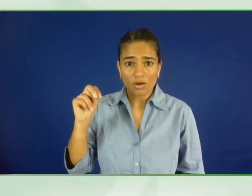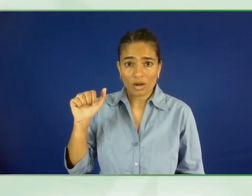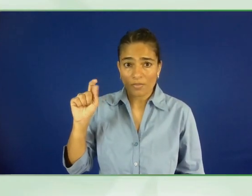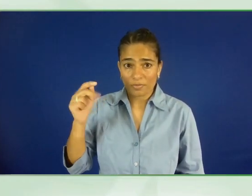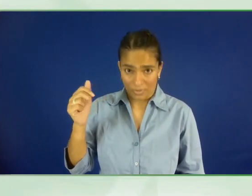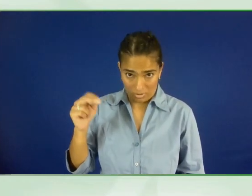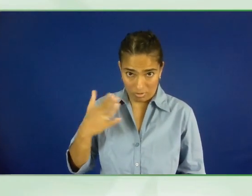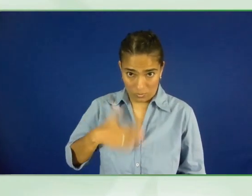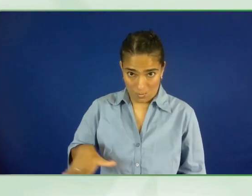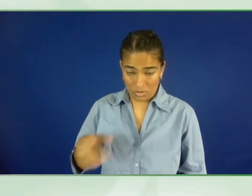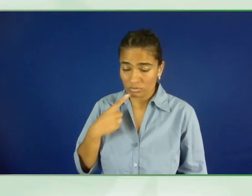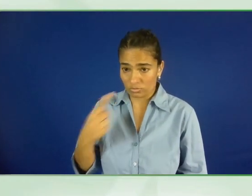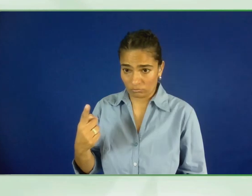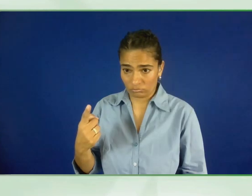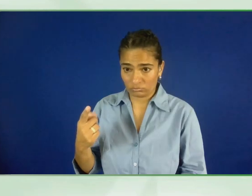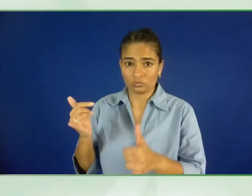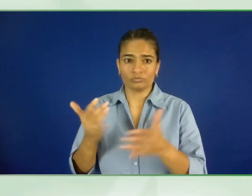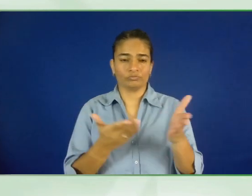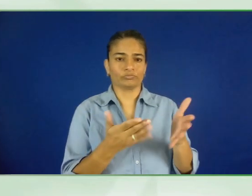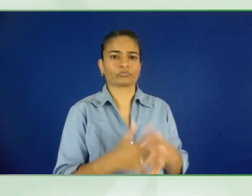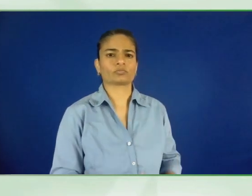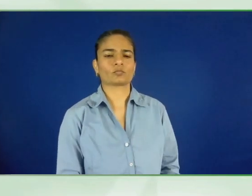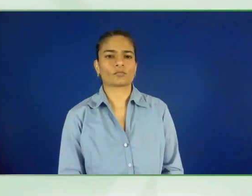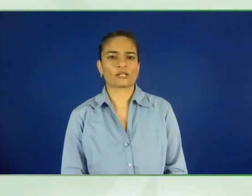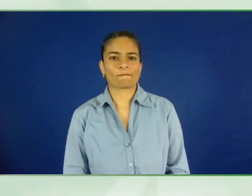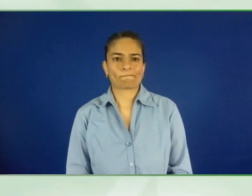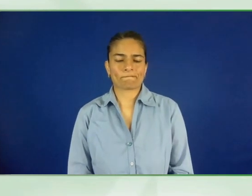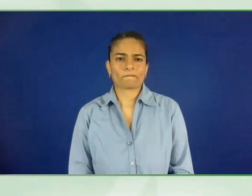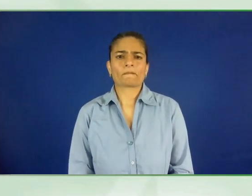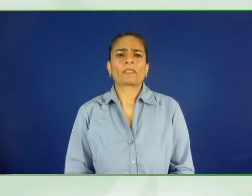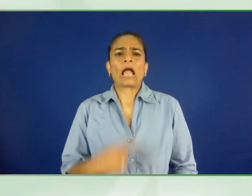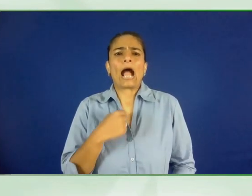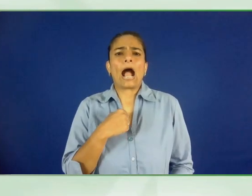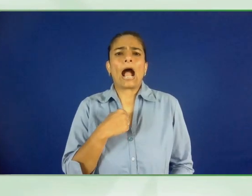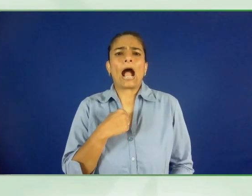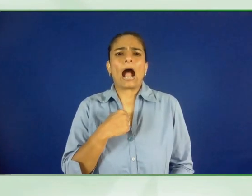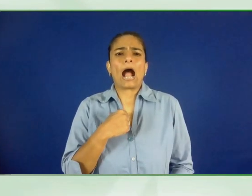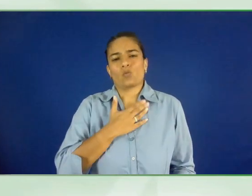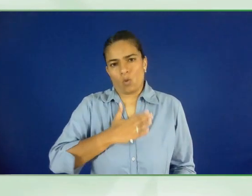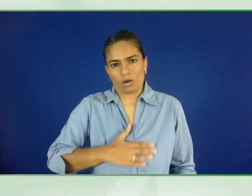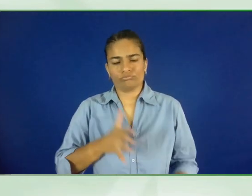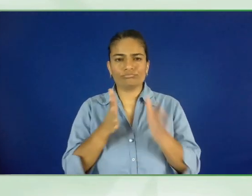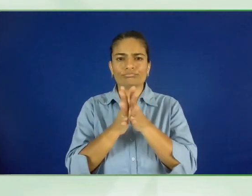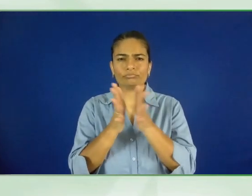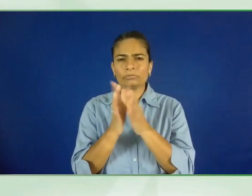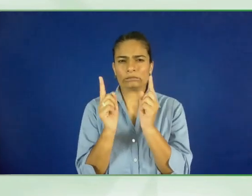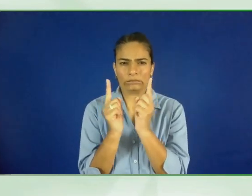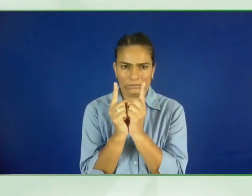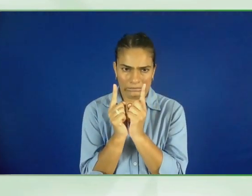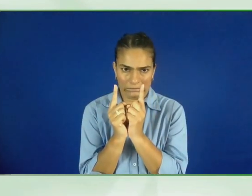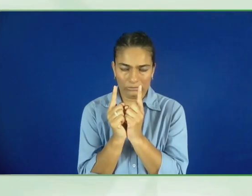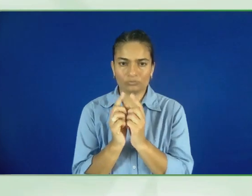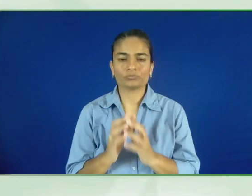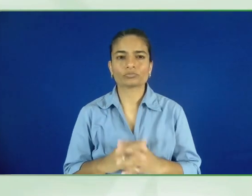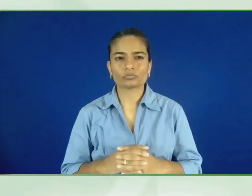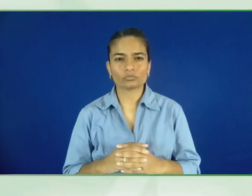I will speak on this briefly. So, I myself, I find like being part of a political party really helps